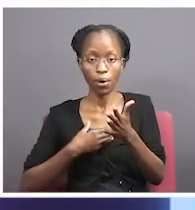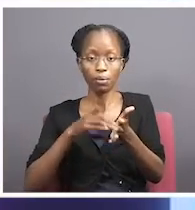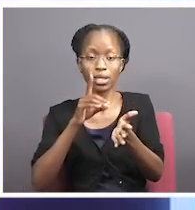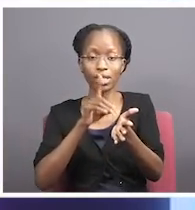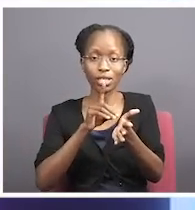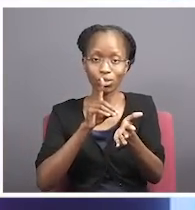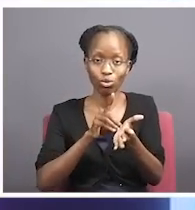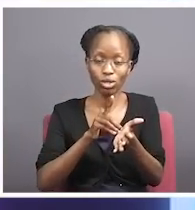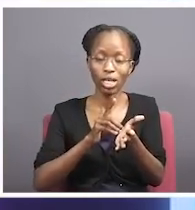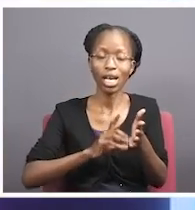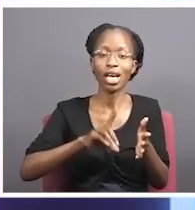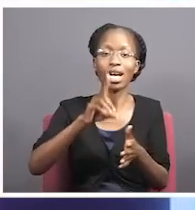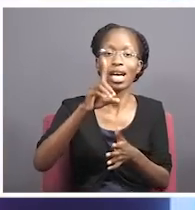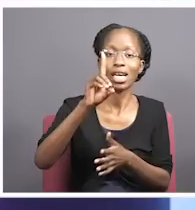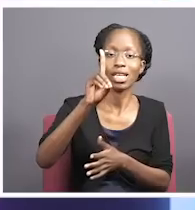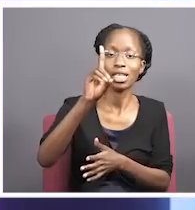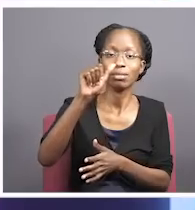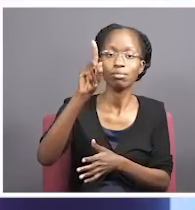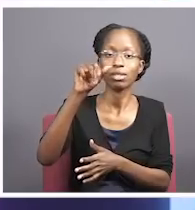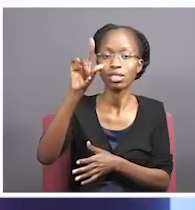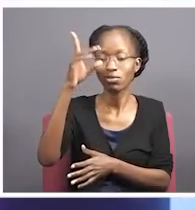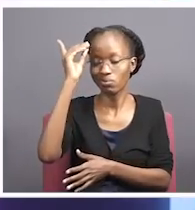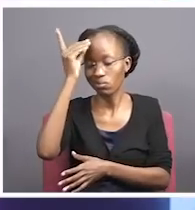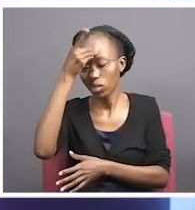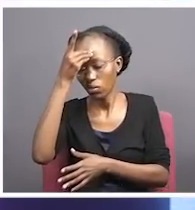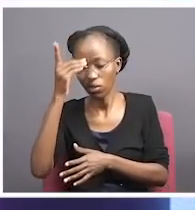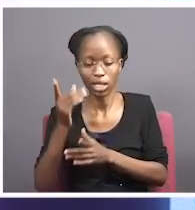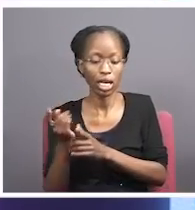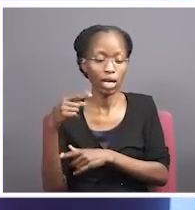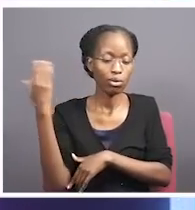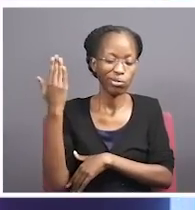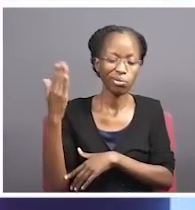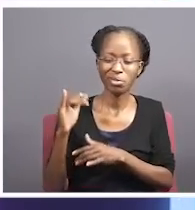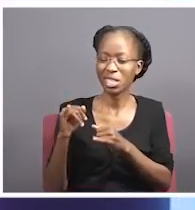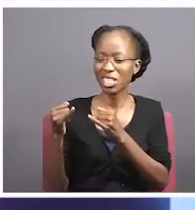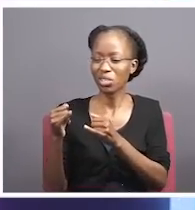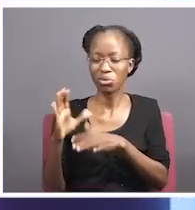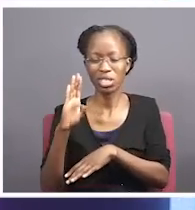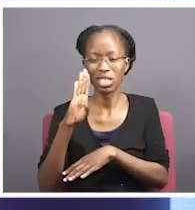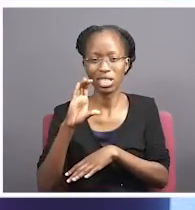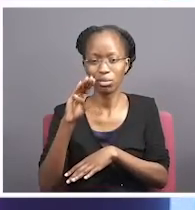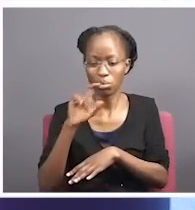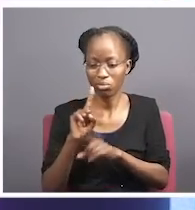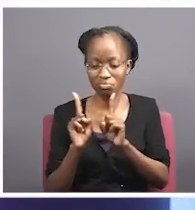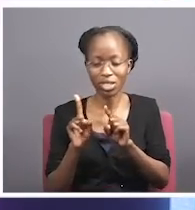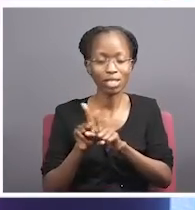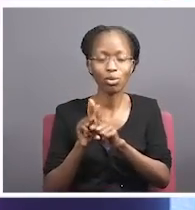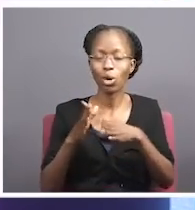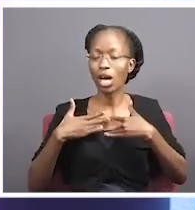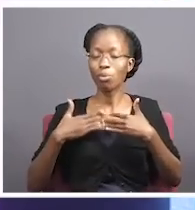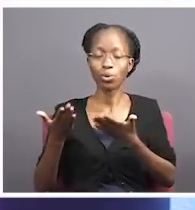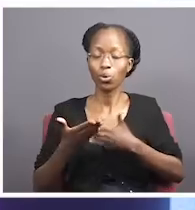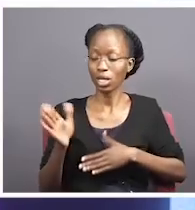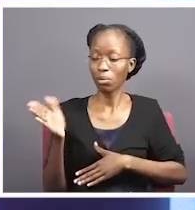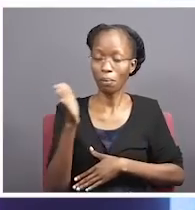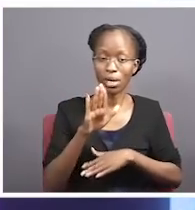the Reverend Dr. David Oginde, come and speak to us. He is no stranger here at CBS, and we'll be delighted to welcome